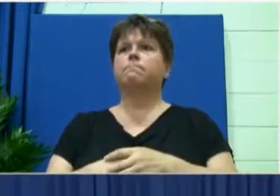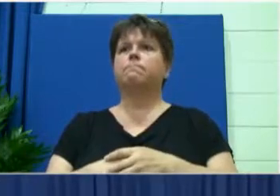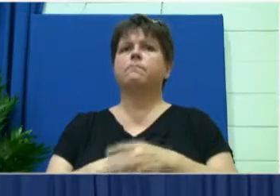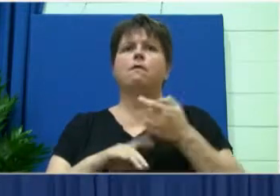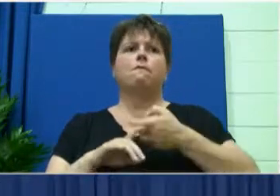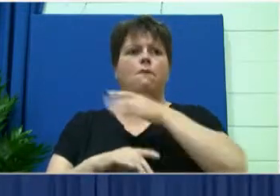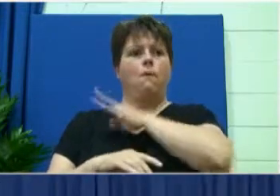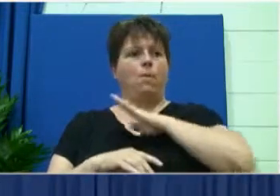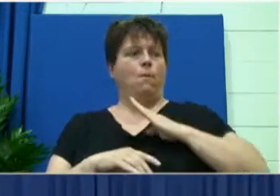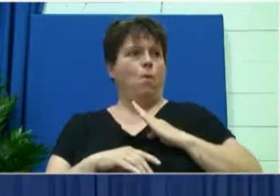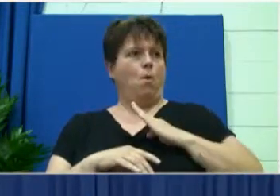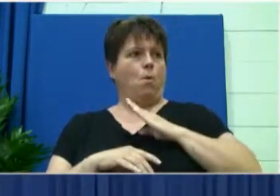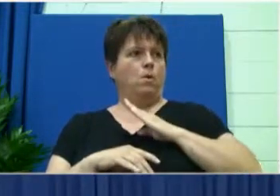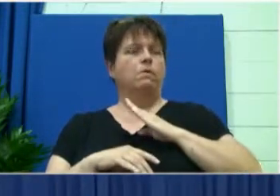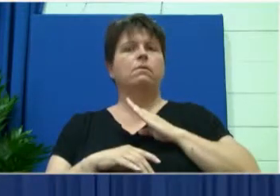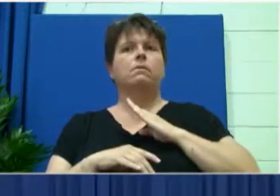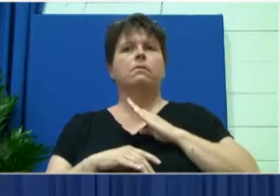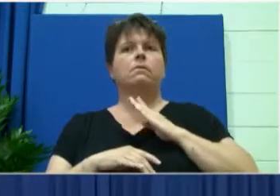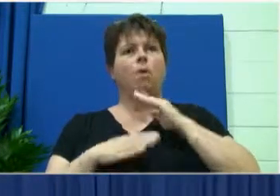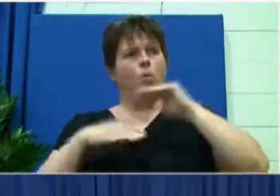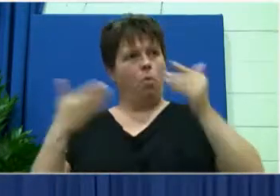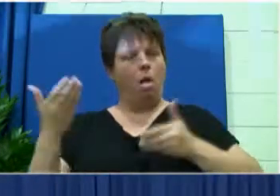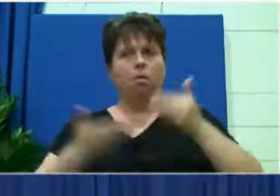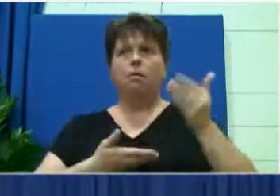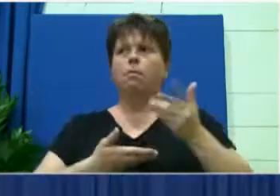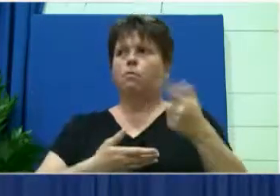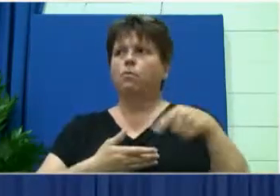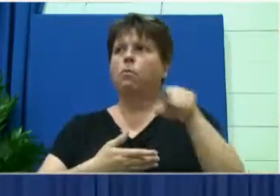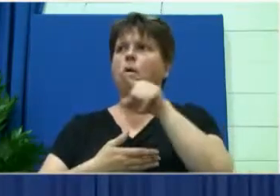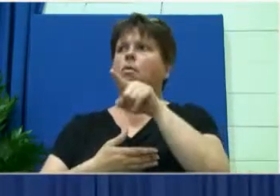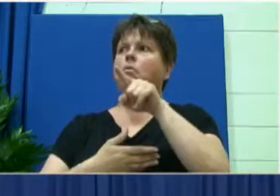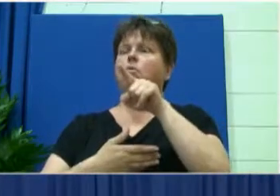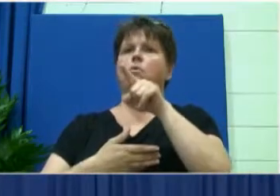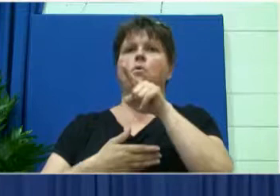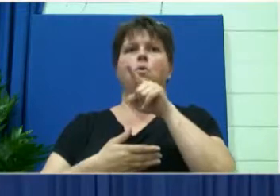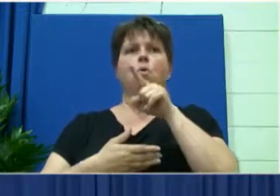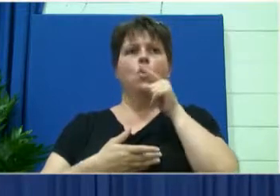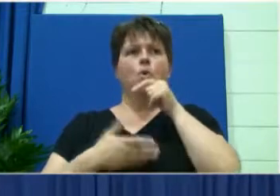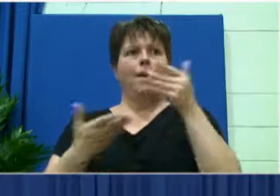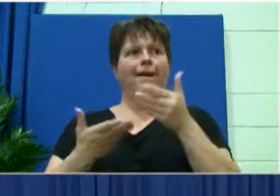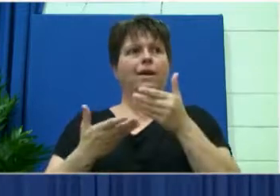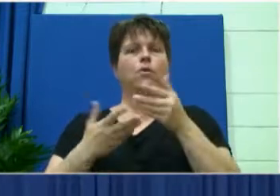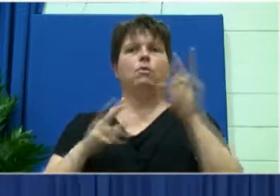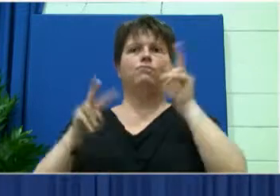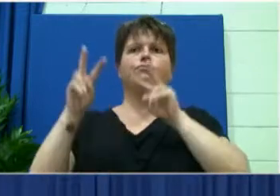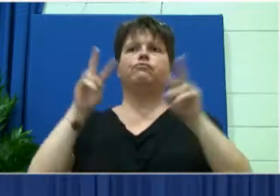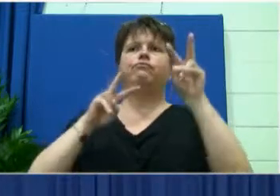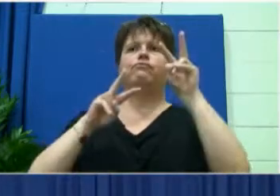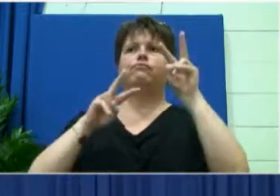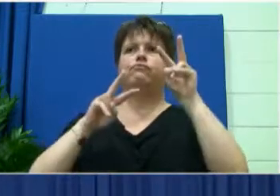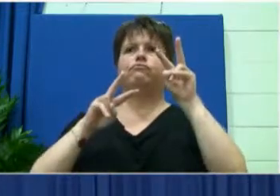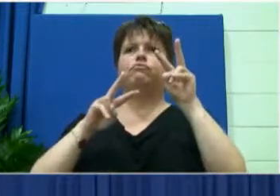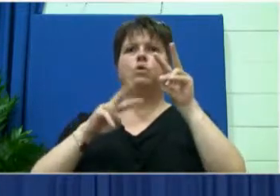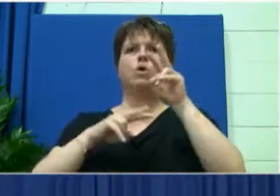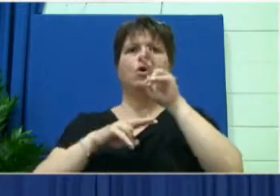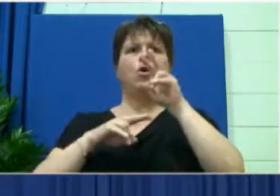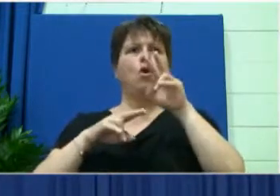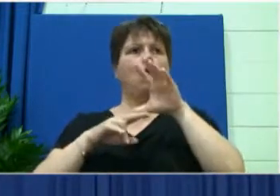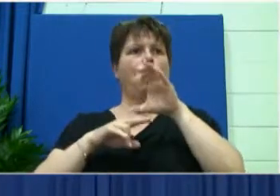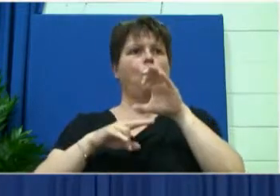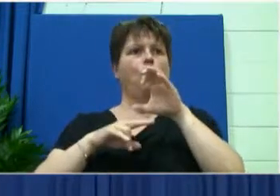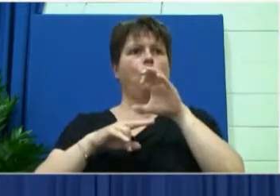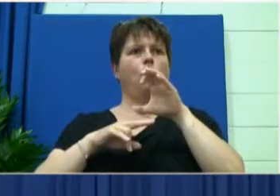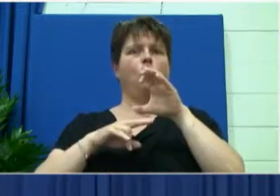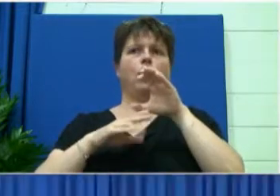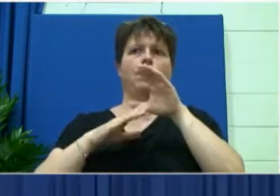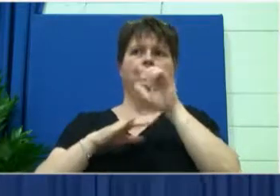of the Board of Trustees, I welcome you. I welcome all of those who are here and who are viewing this event via closed-circuit television in the